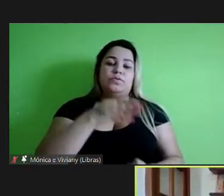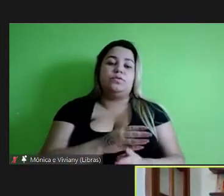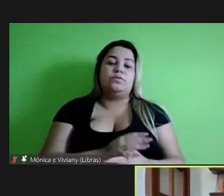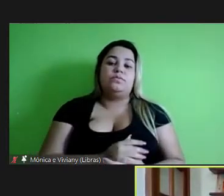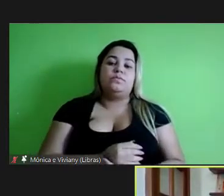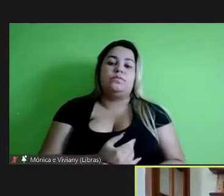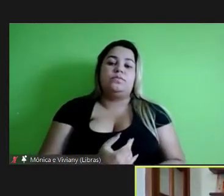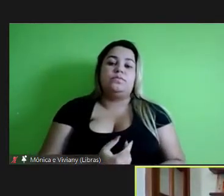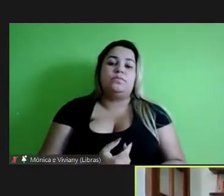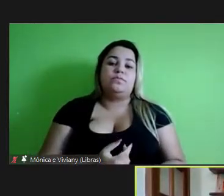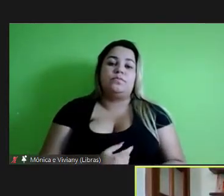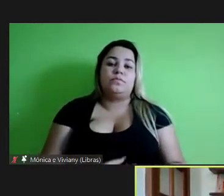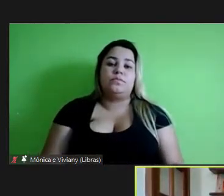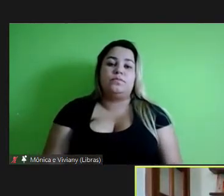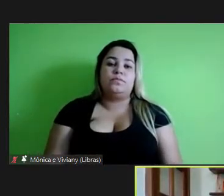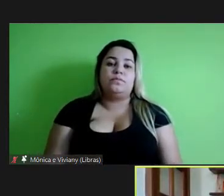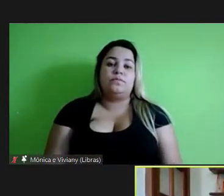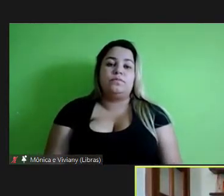objective.